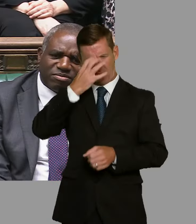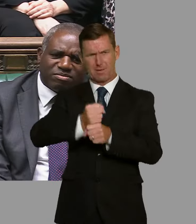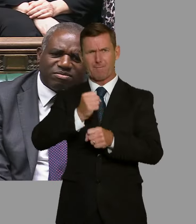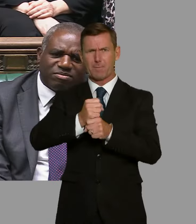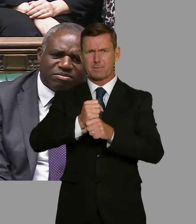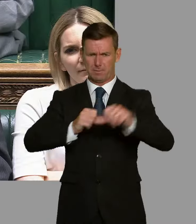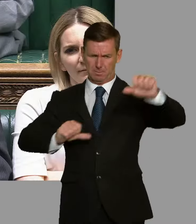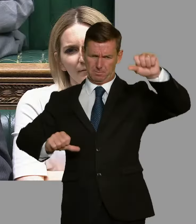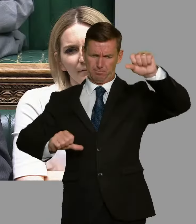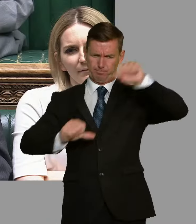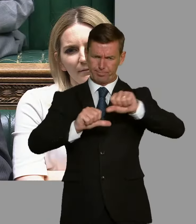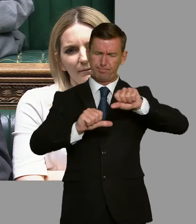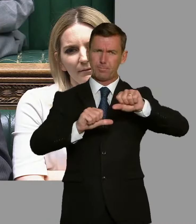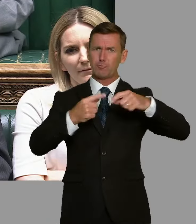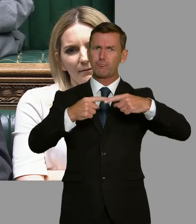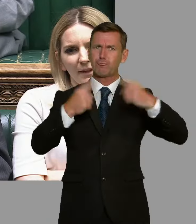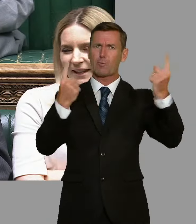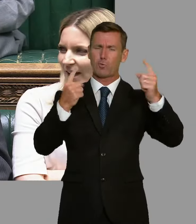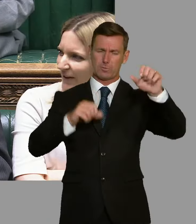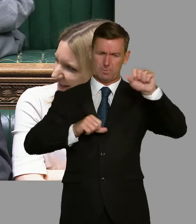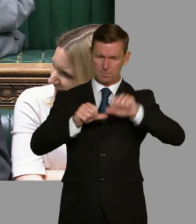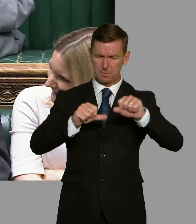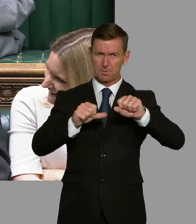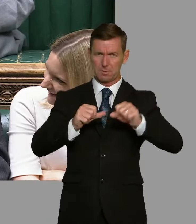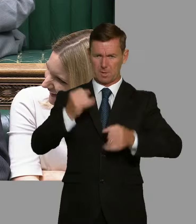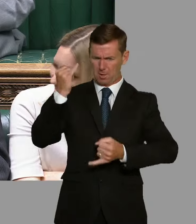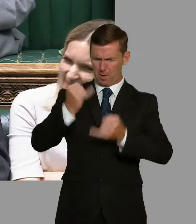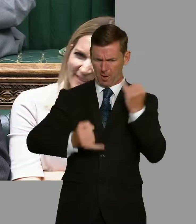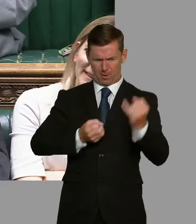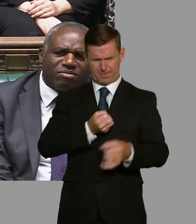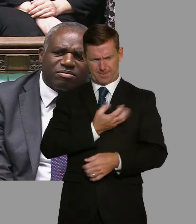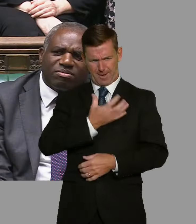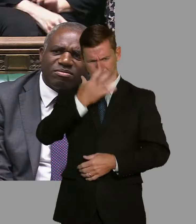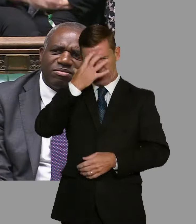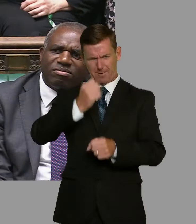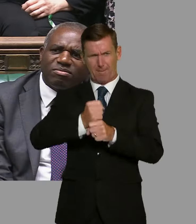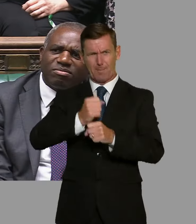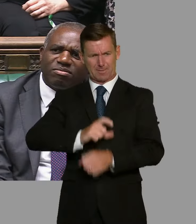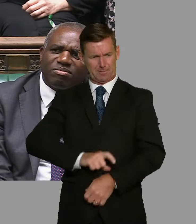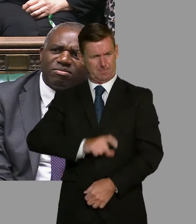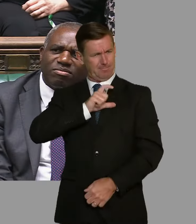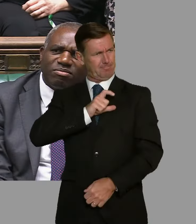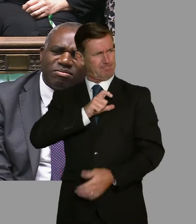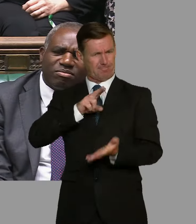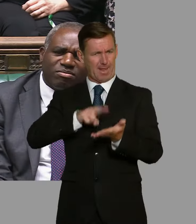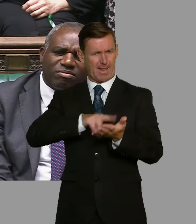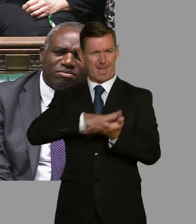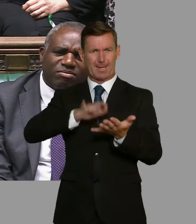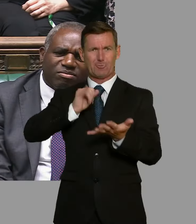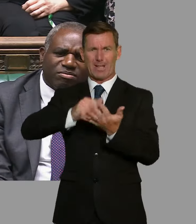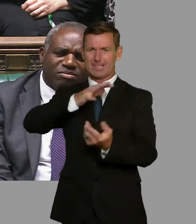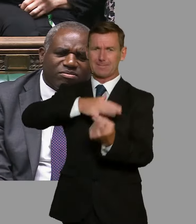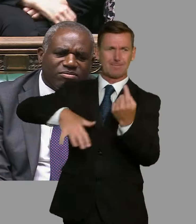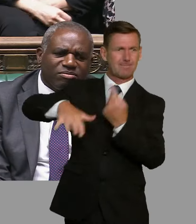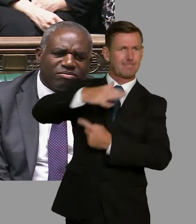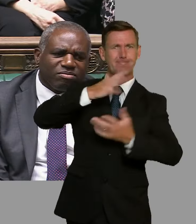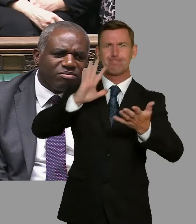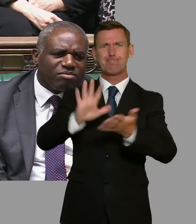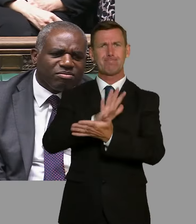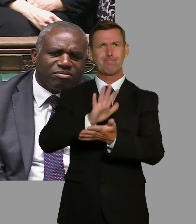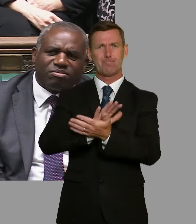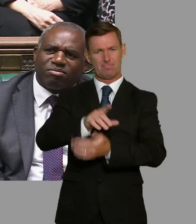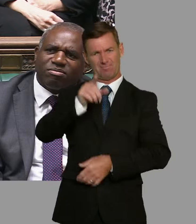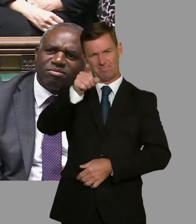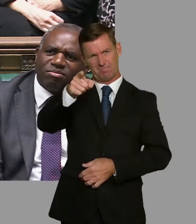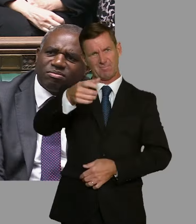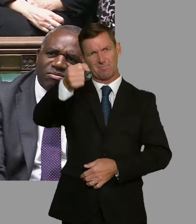possible confidence in the NHS. They dragged it down to the lowest ever levels. Because of the money that we're putting in, we've done 3 million extra appointments